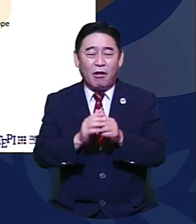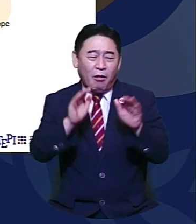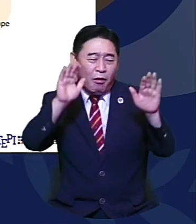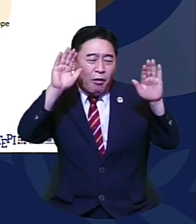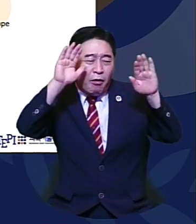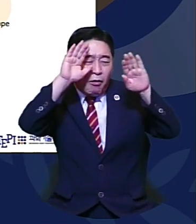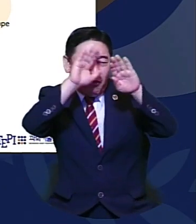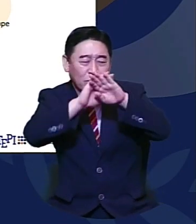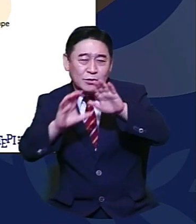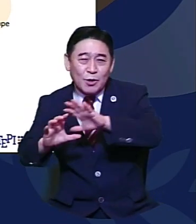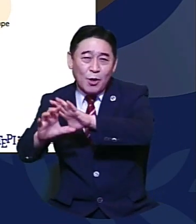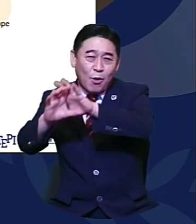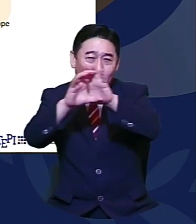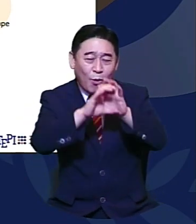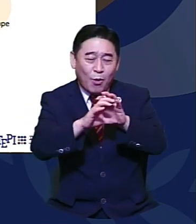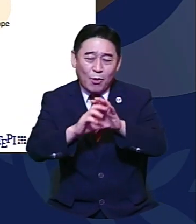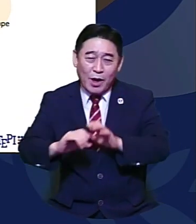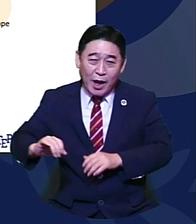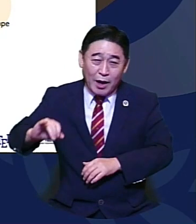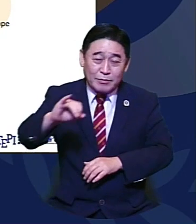very notorious COVID-19.